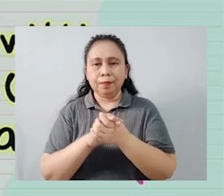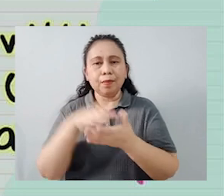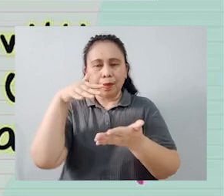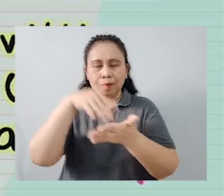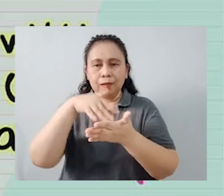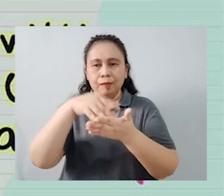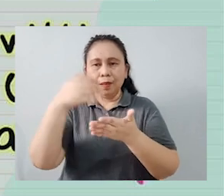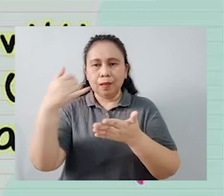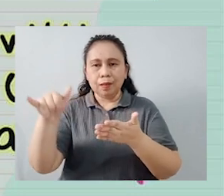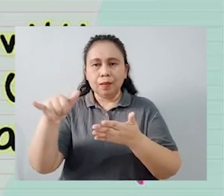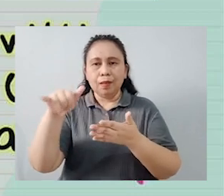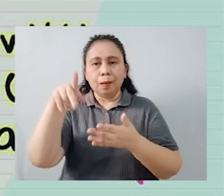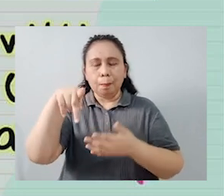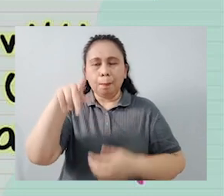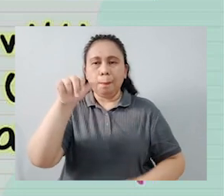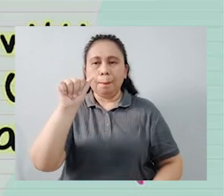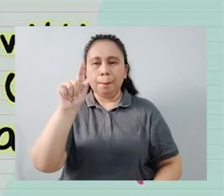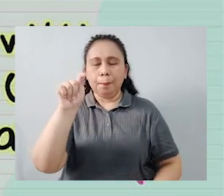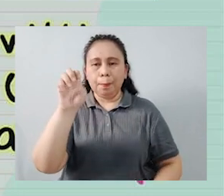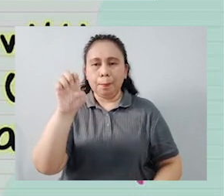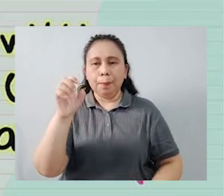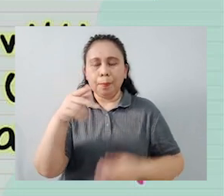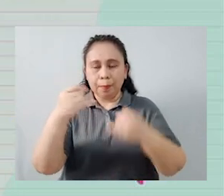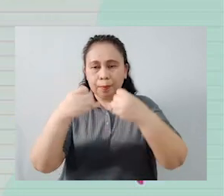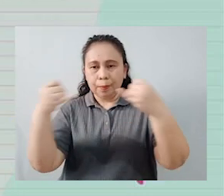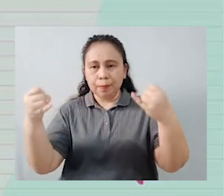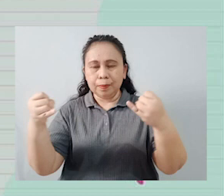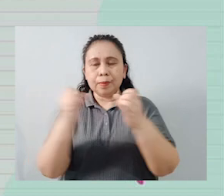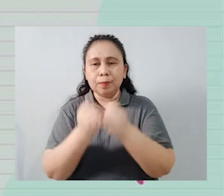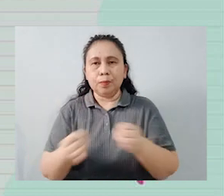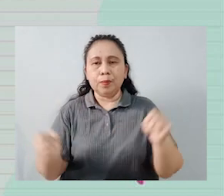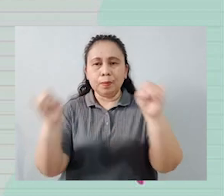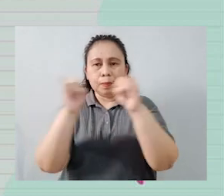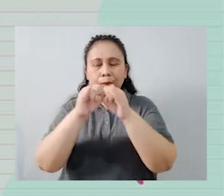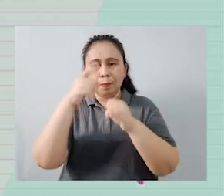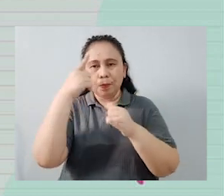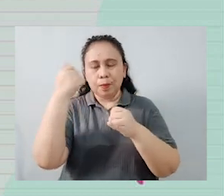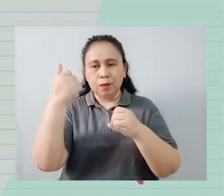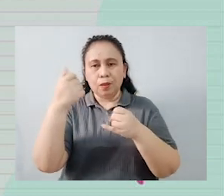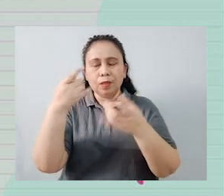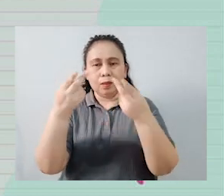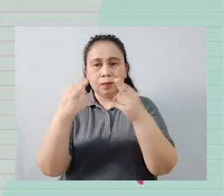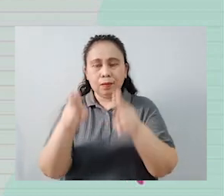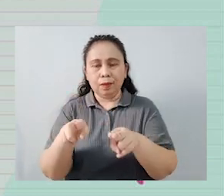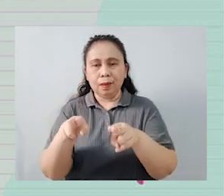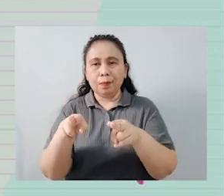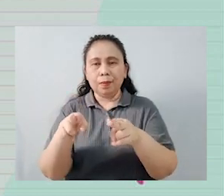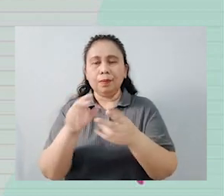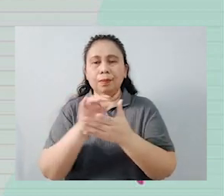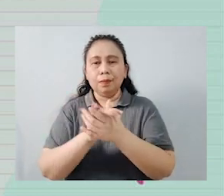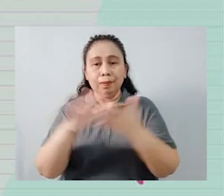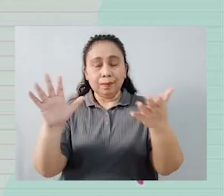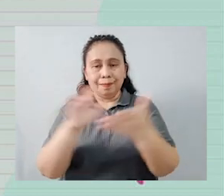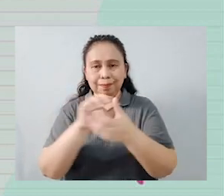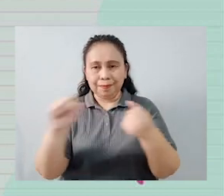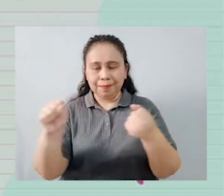Studying plate boundaries is important because along these boundaries deformation of the lithosphere is